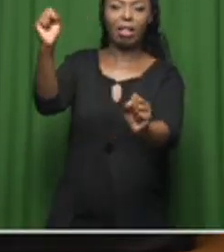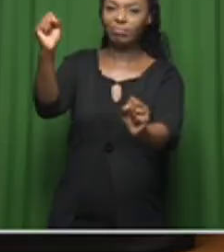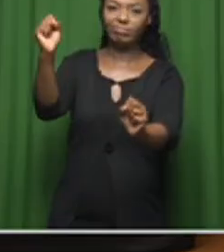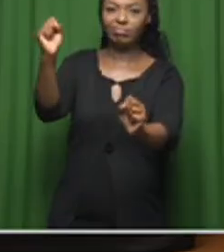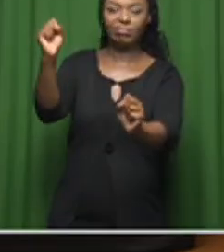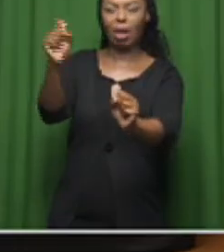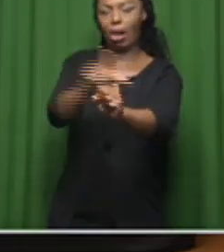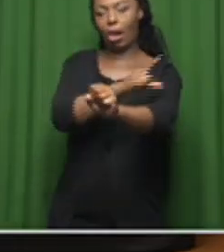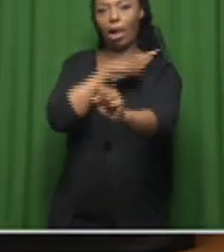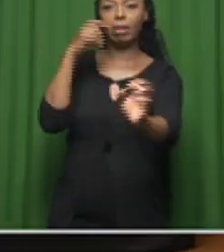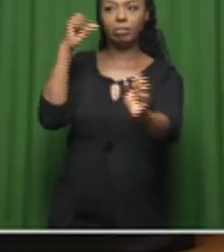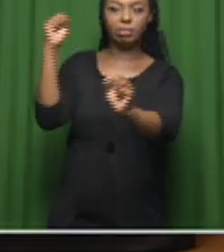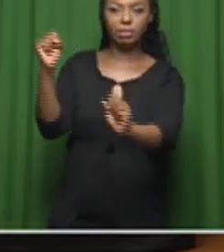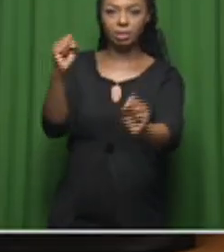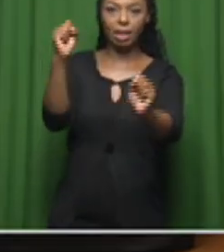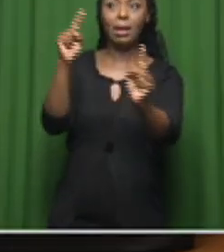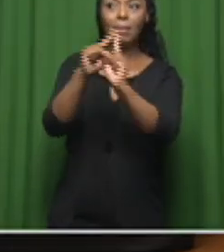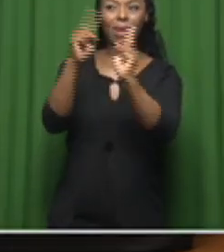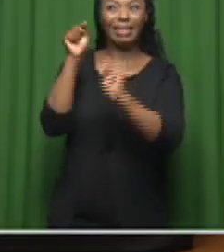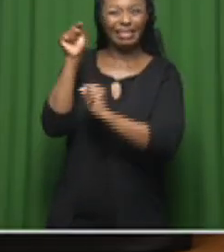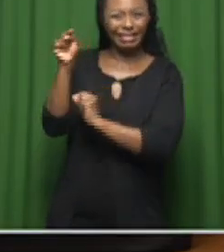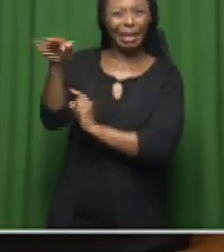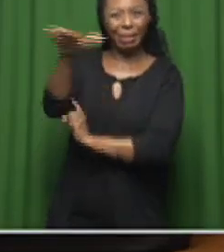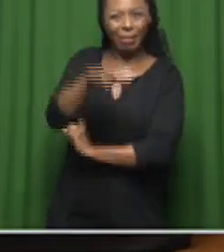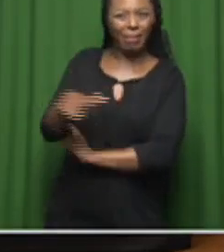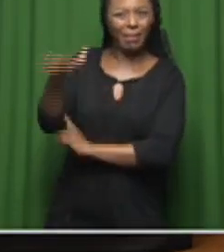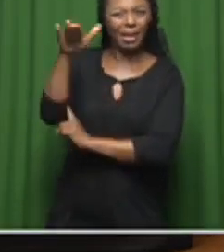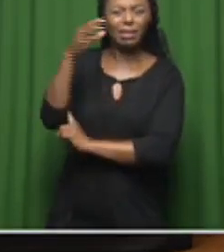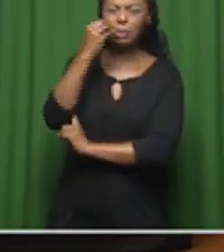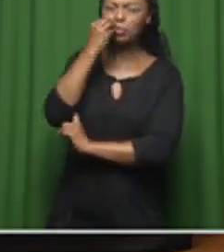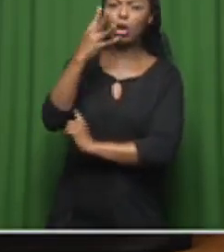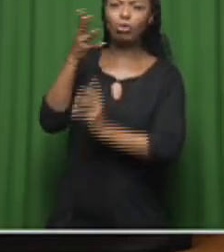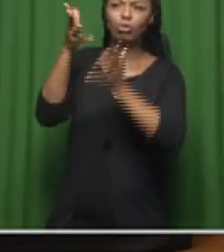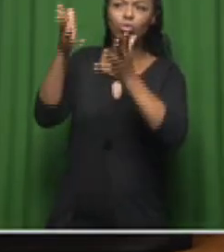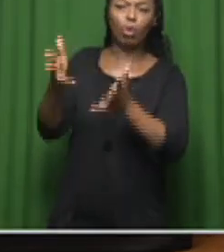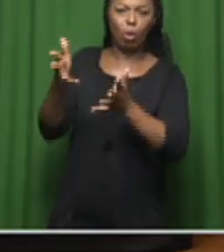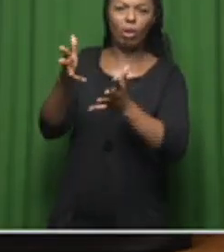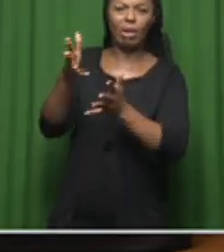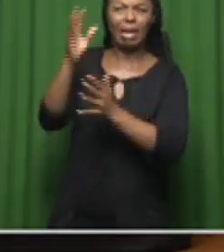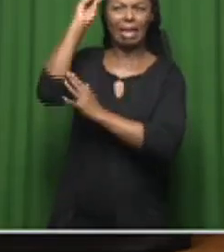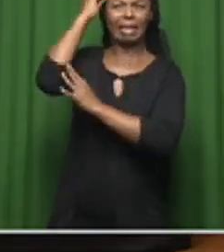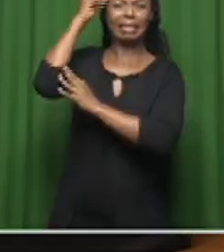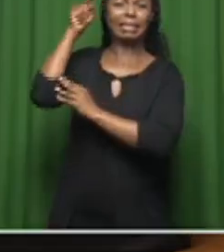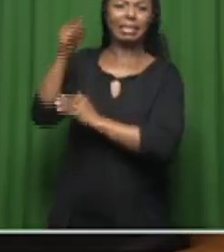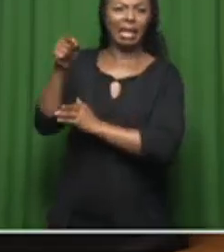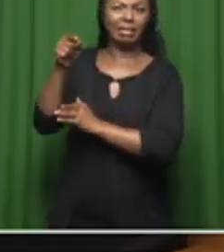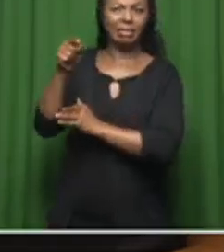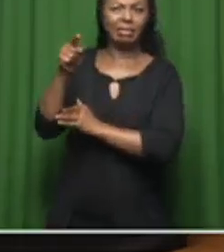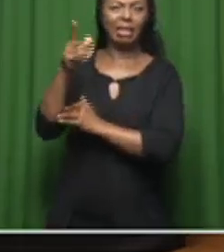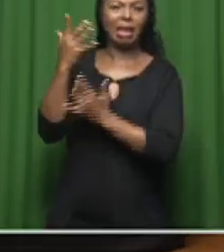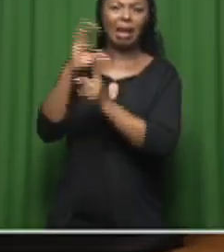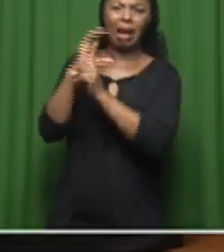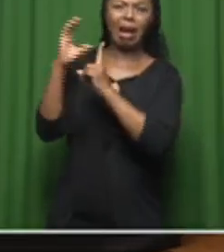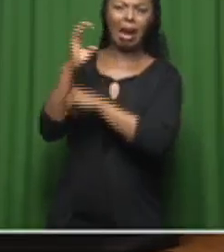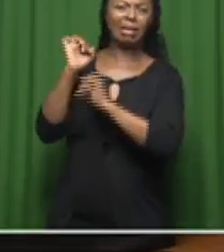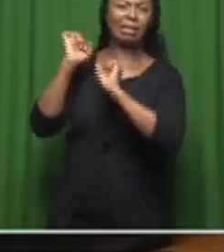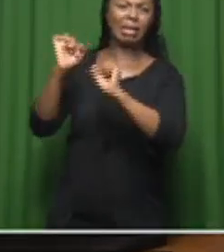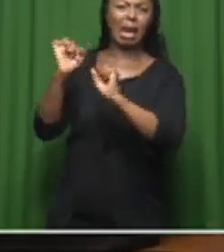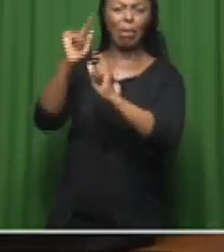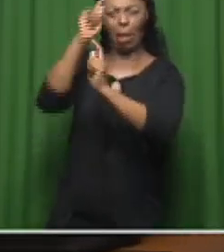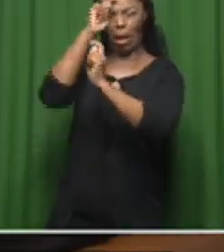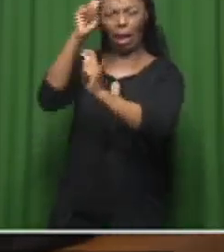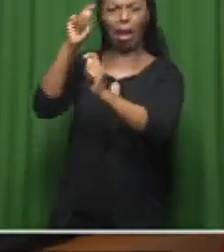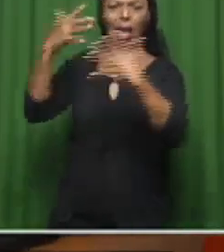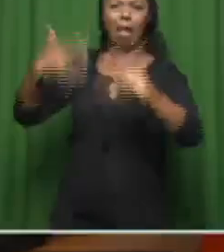City and what is it about it that makes people just marvel at, the rich cultural, integrity of this